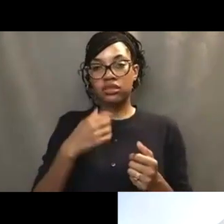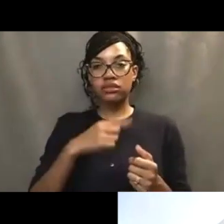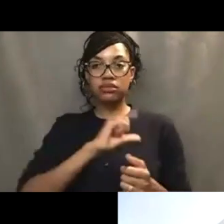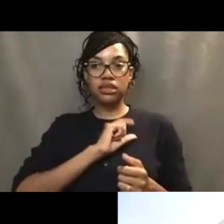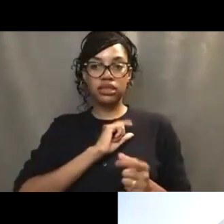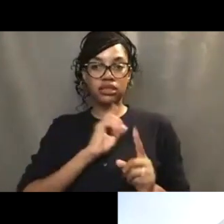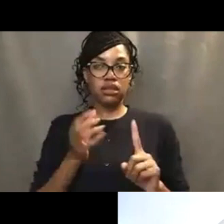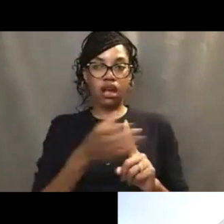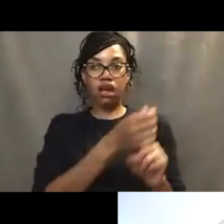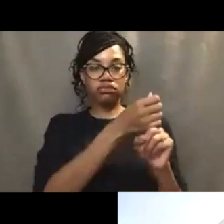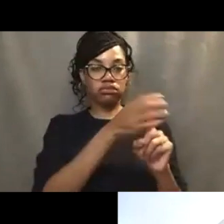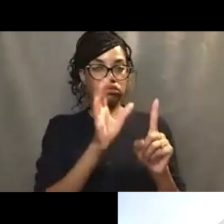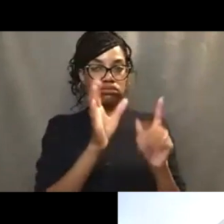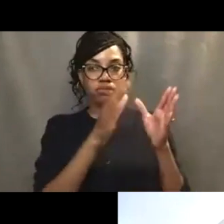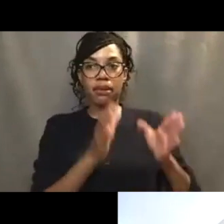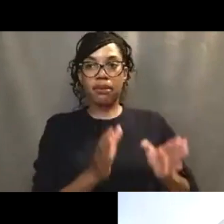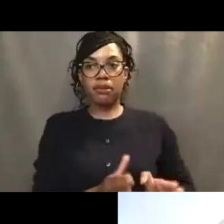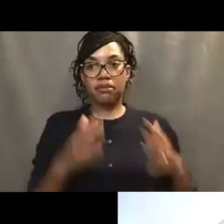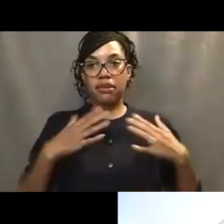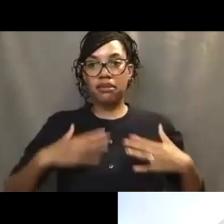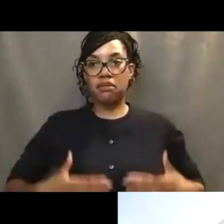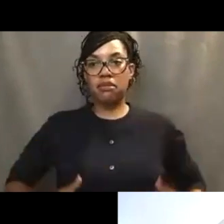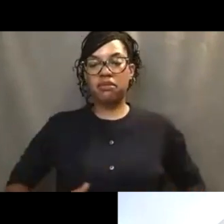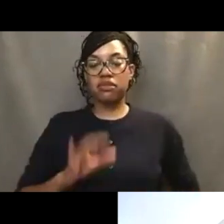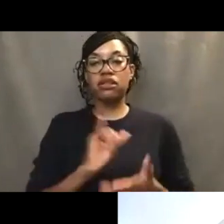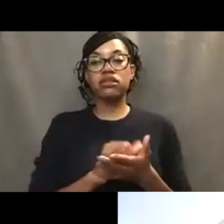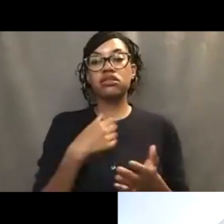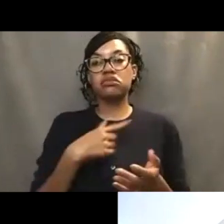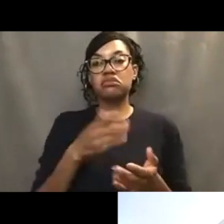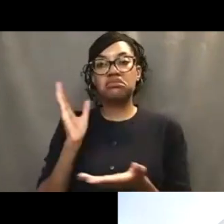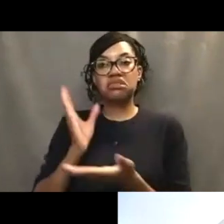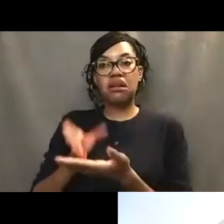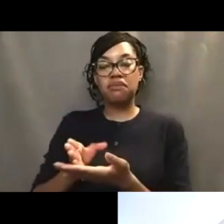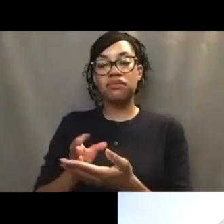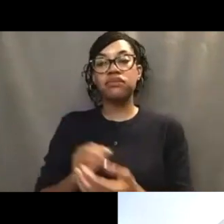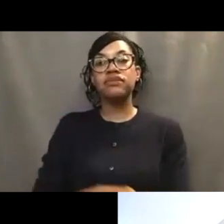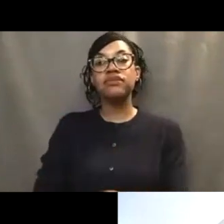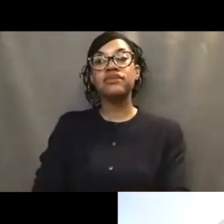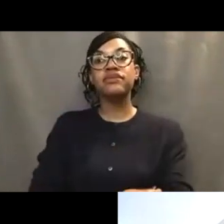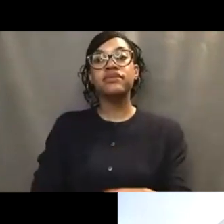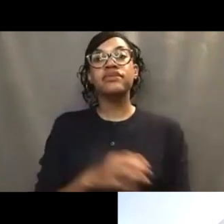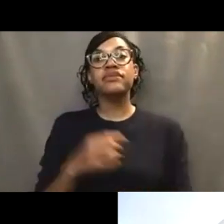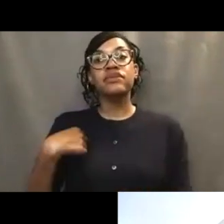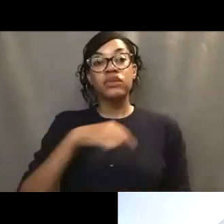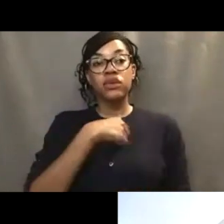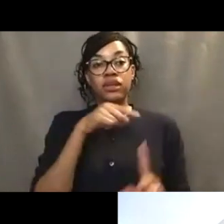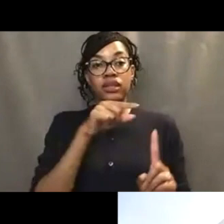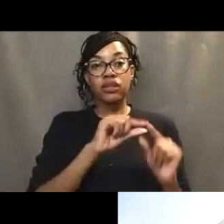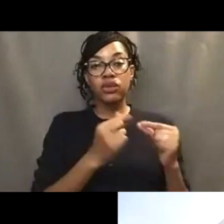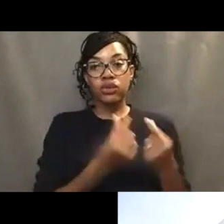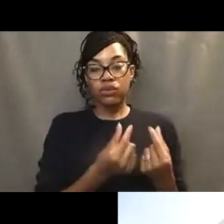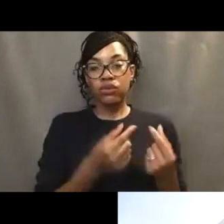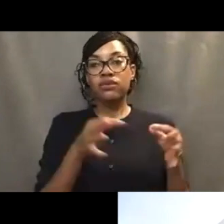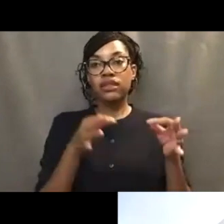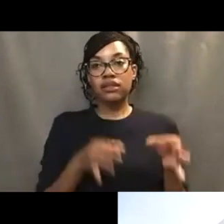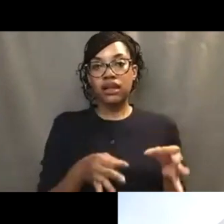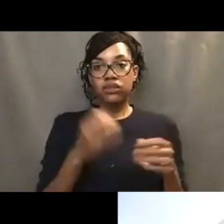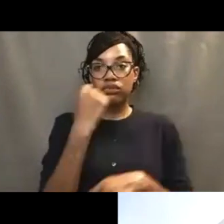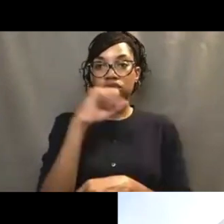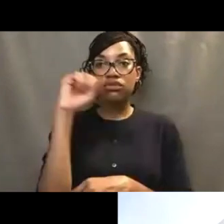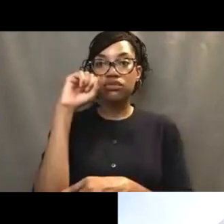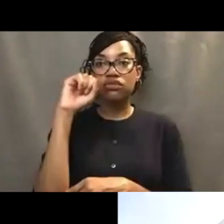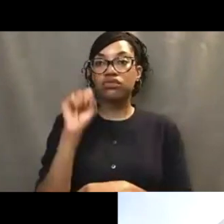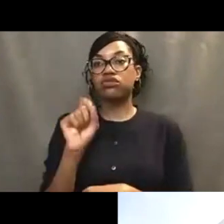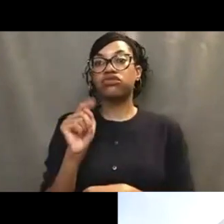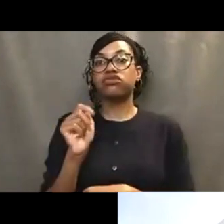of incarceration and policing in Black communities and Latino communities. And so we learn a